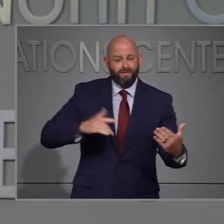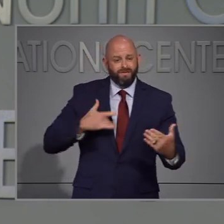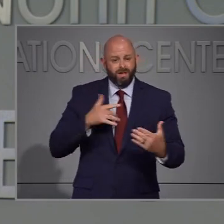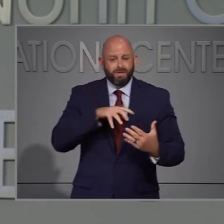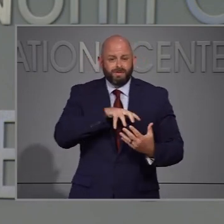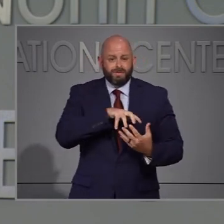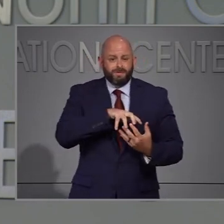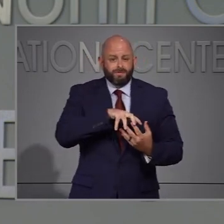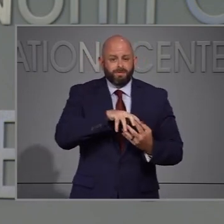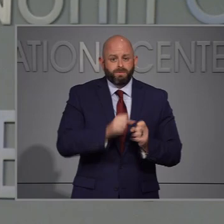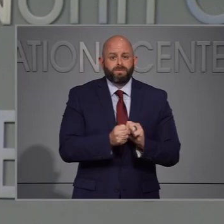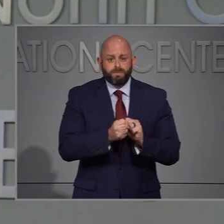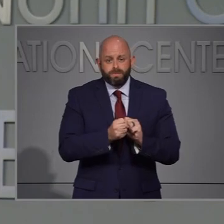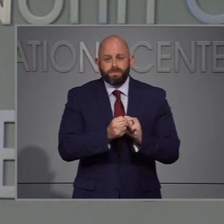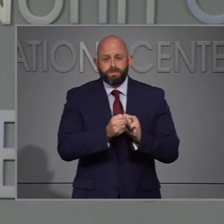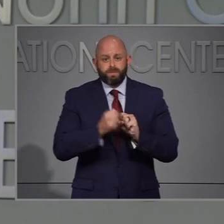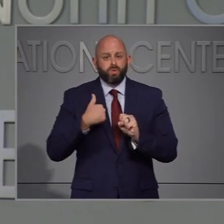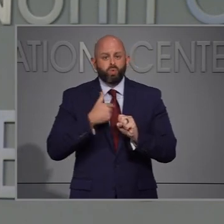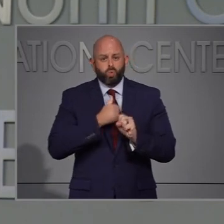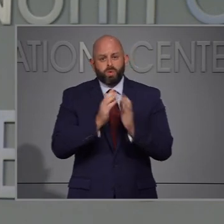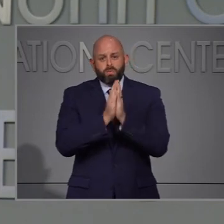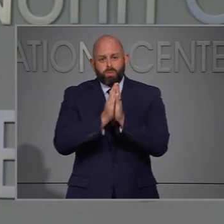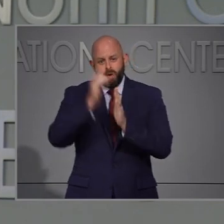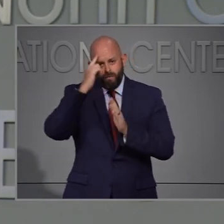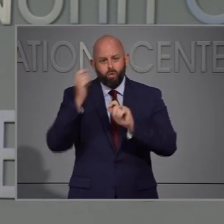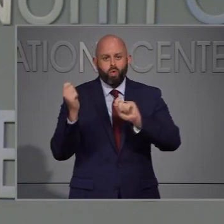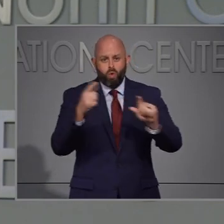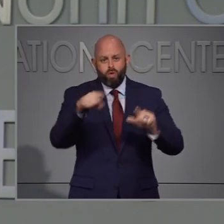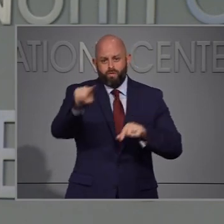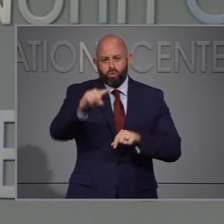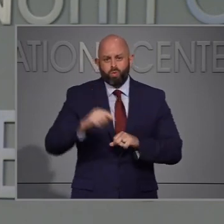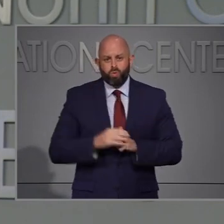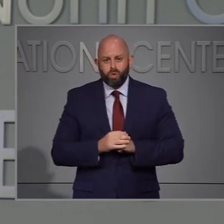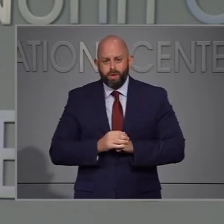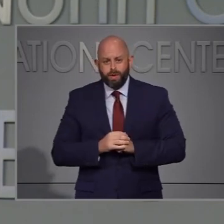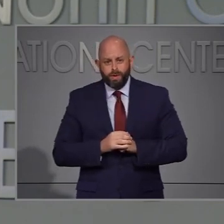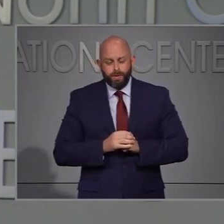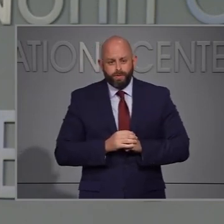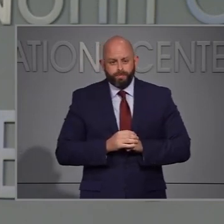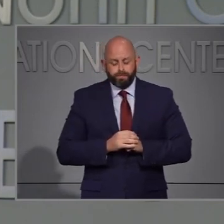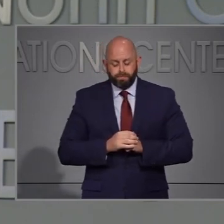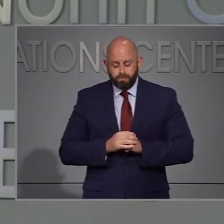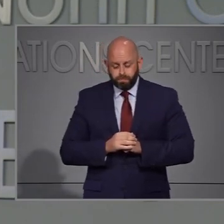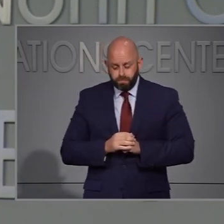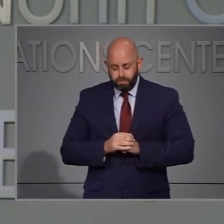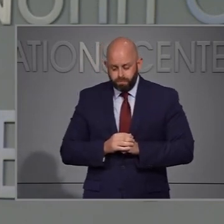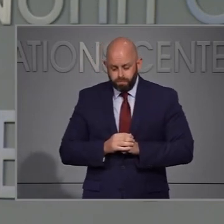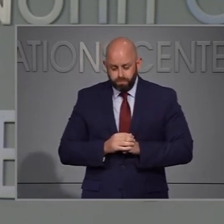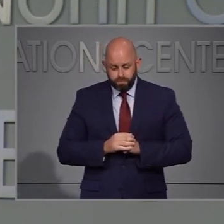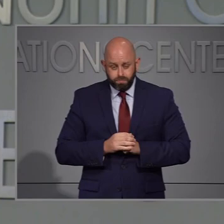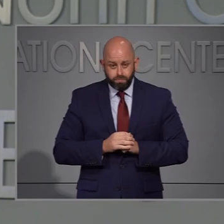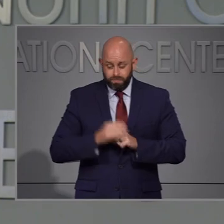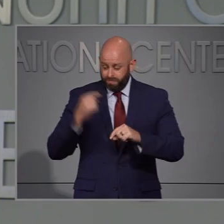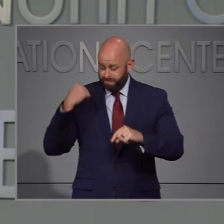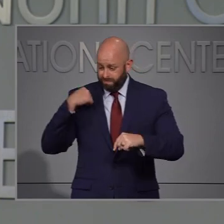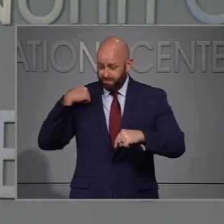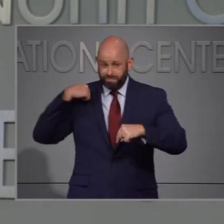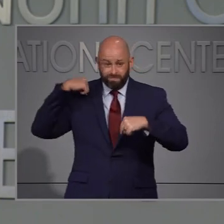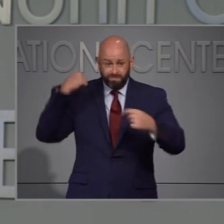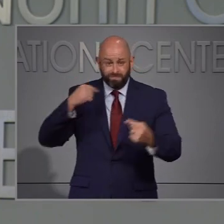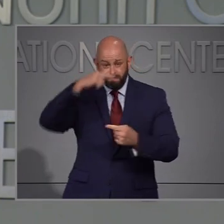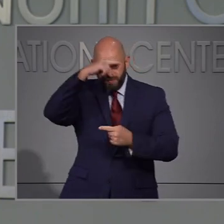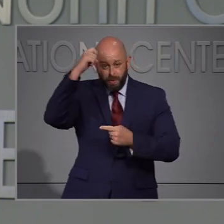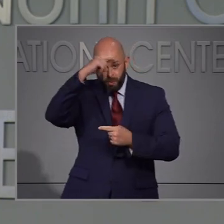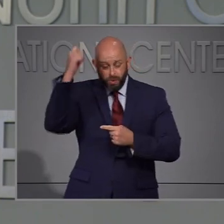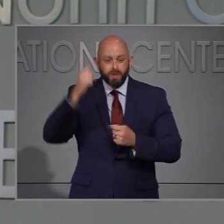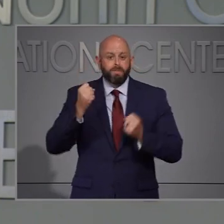and our prayers are with all of you. As the summer rolls on, I know many children and parents are talking every day about what